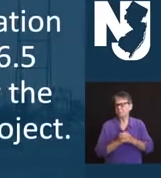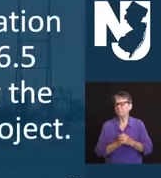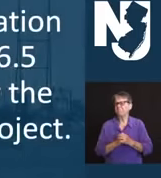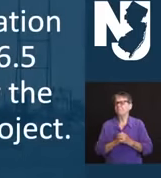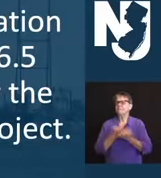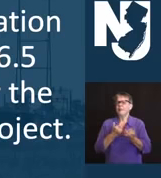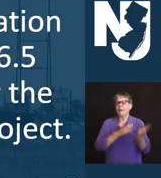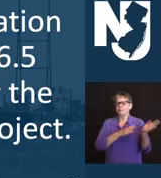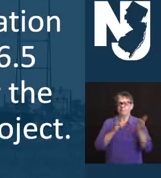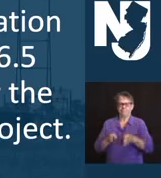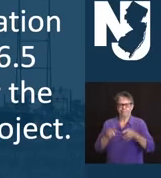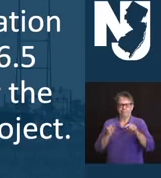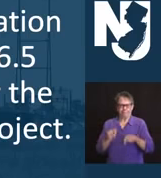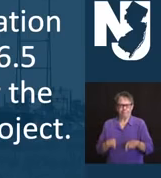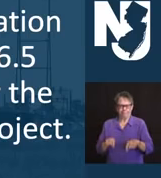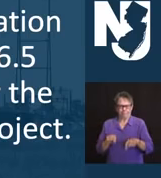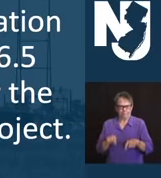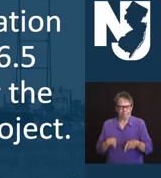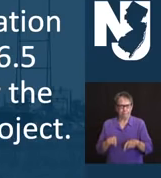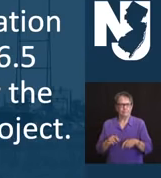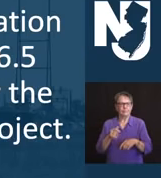Administration's commitment to accelerating